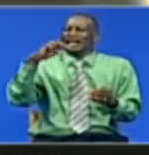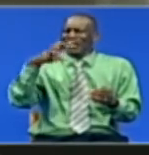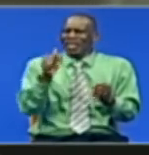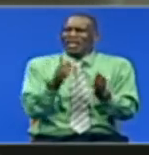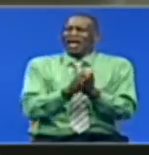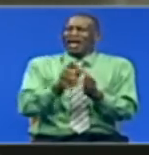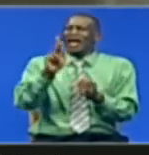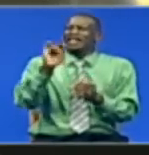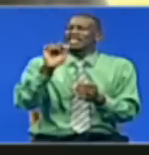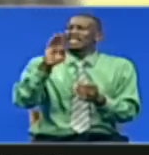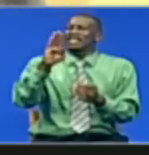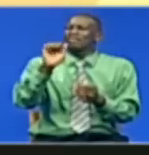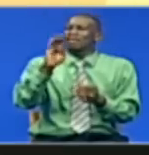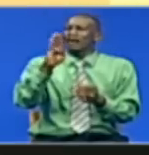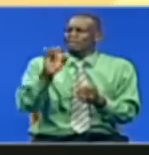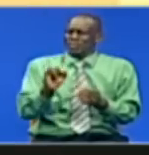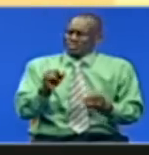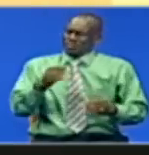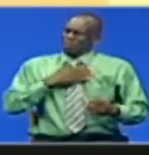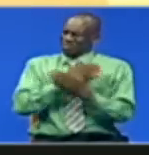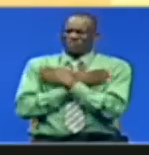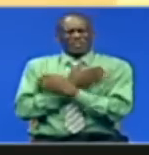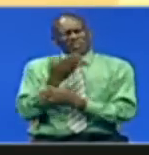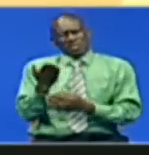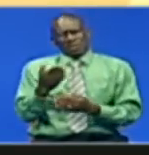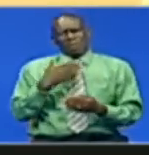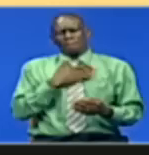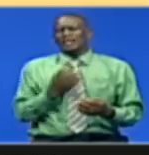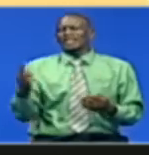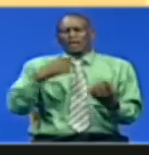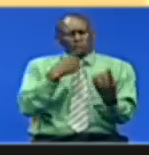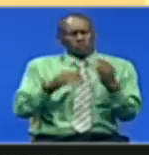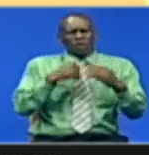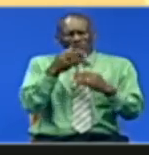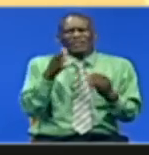those one, my friend who is here, please, after this, because we will